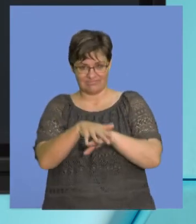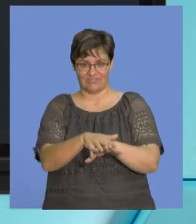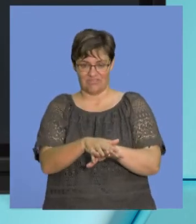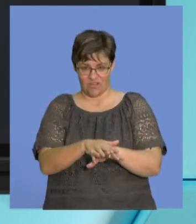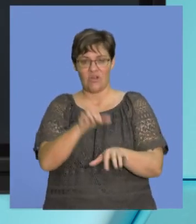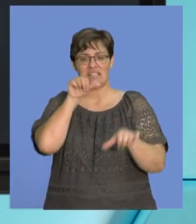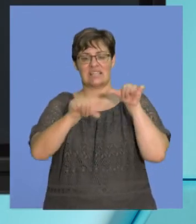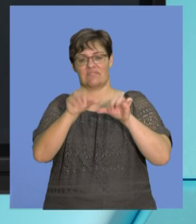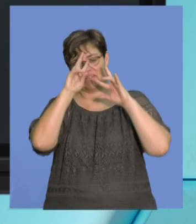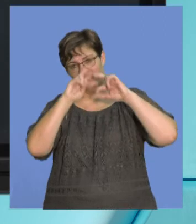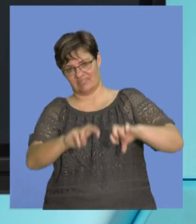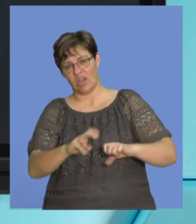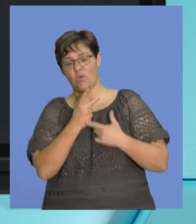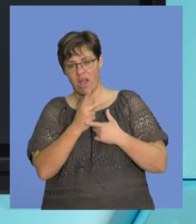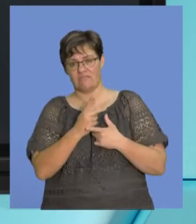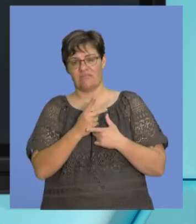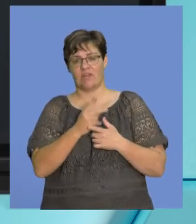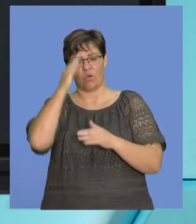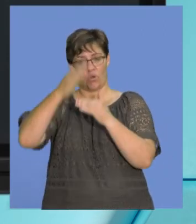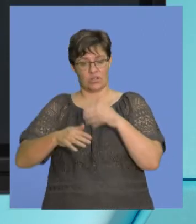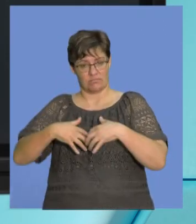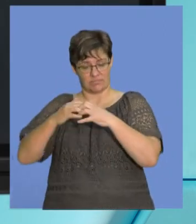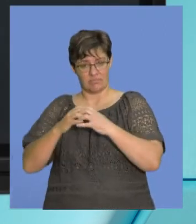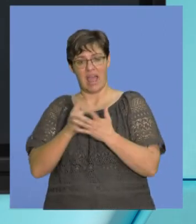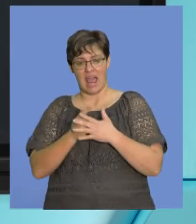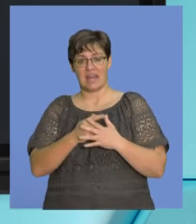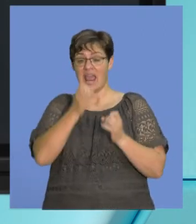in the context of a scientific investigation where you need to draw